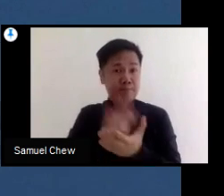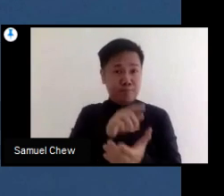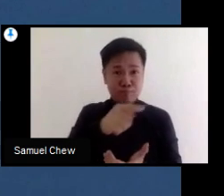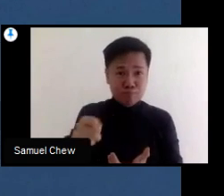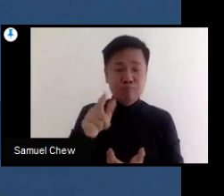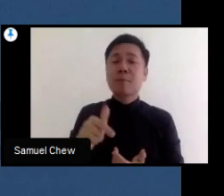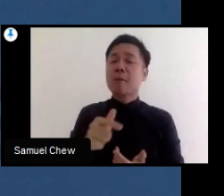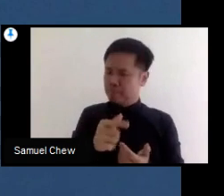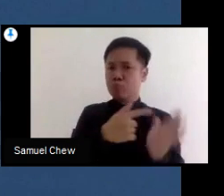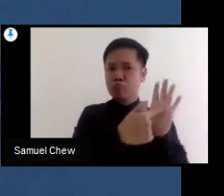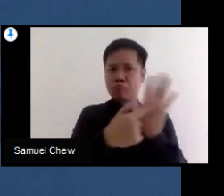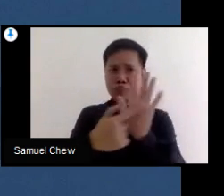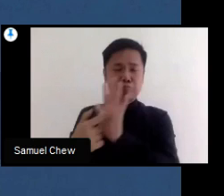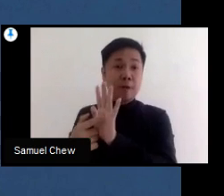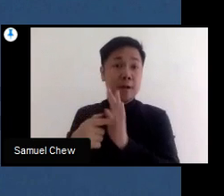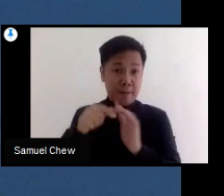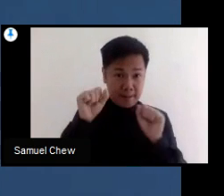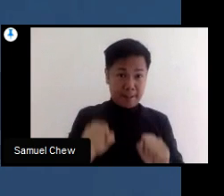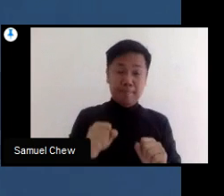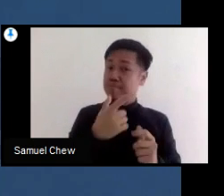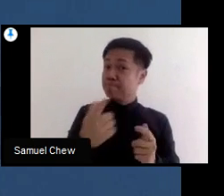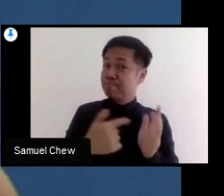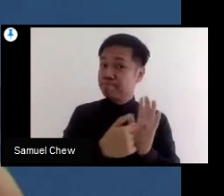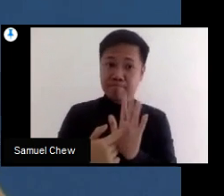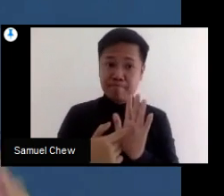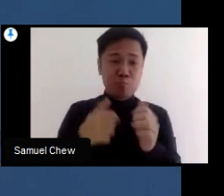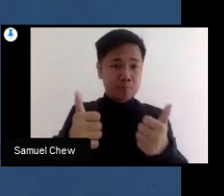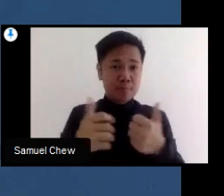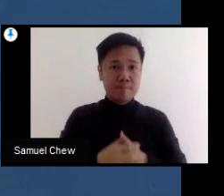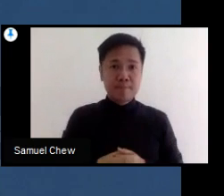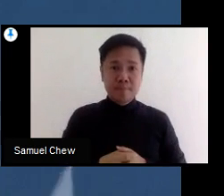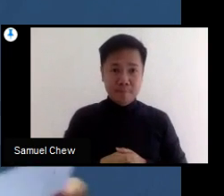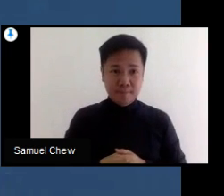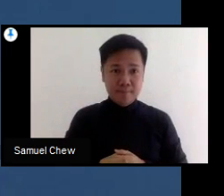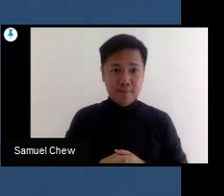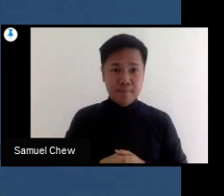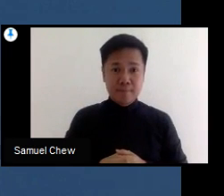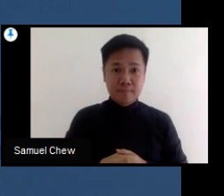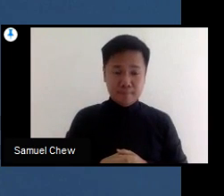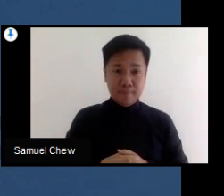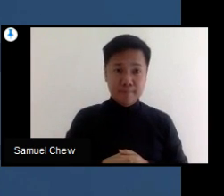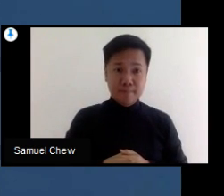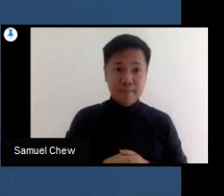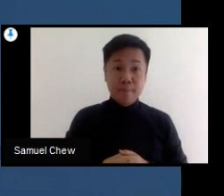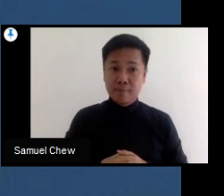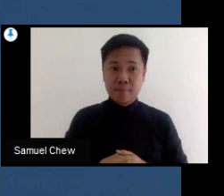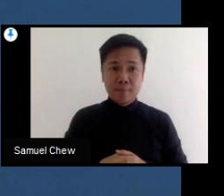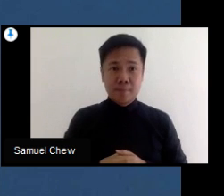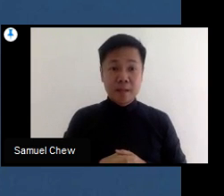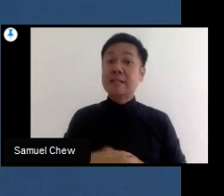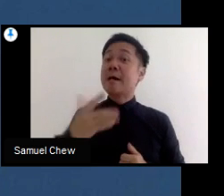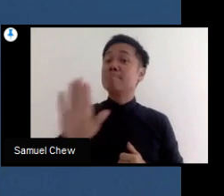continue to reiterate so. So now I have the distinguished delegate